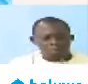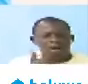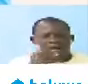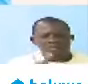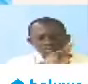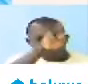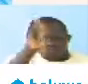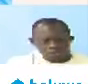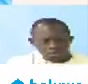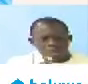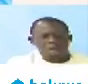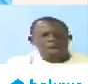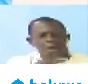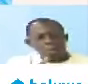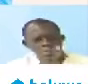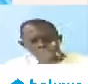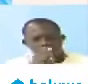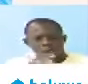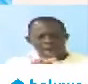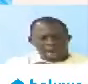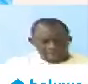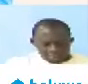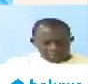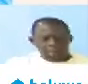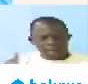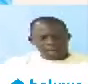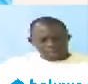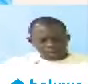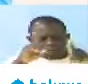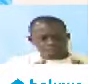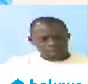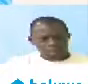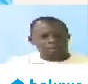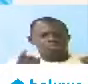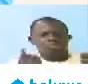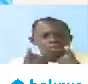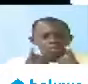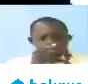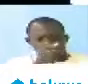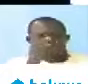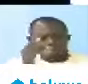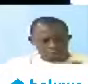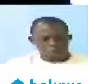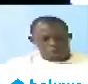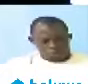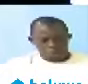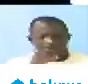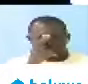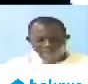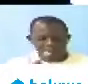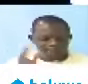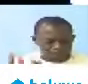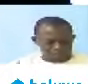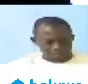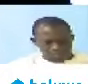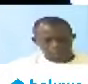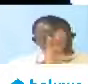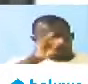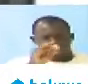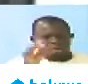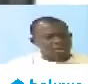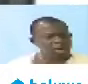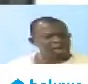has he ever asked for your consent to participate in this enterprise that you were about to embark upon? For another case in the bank, you